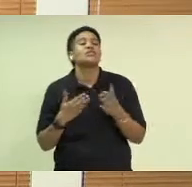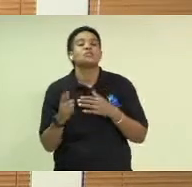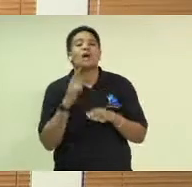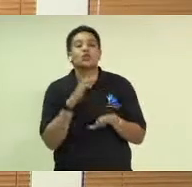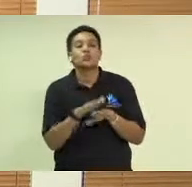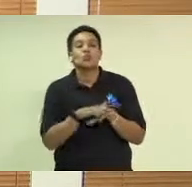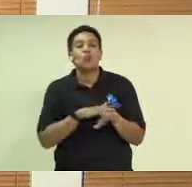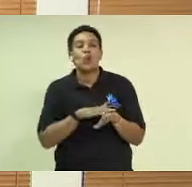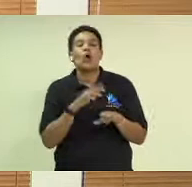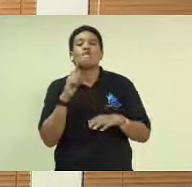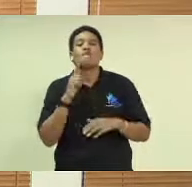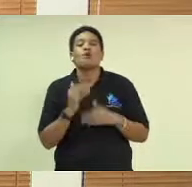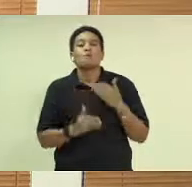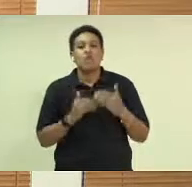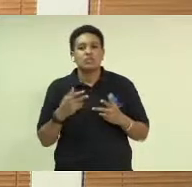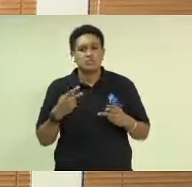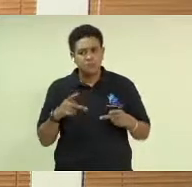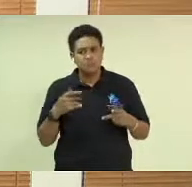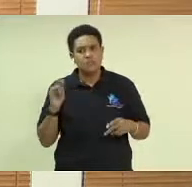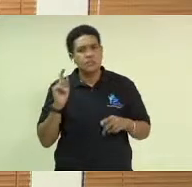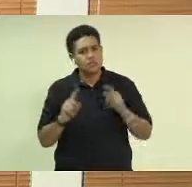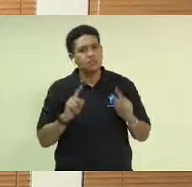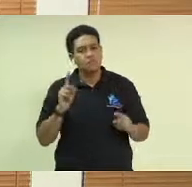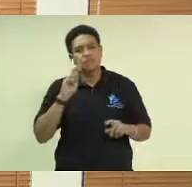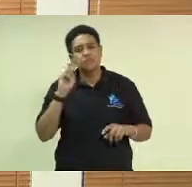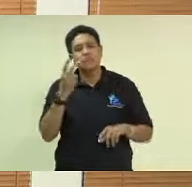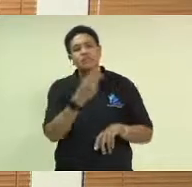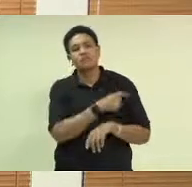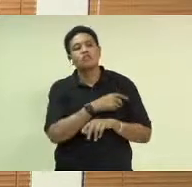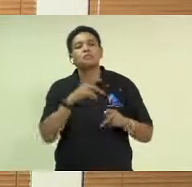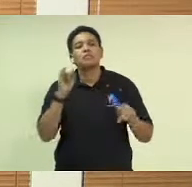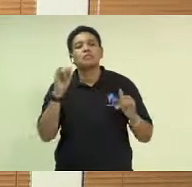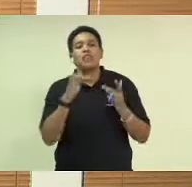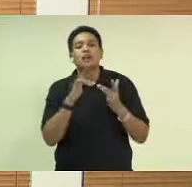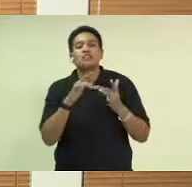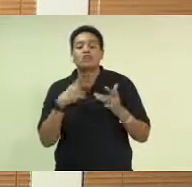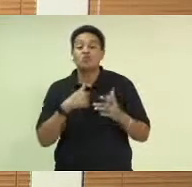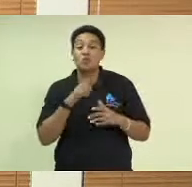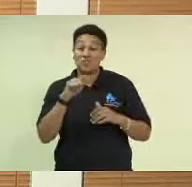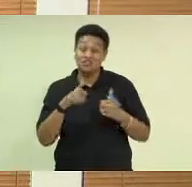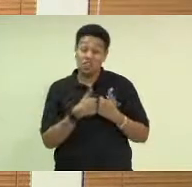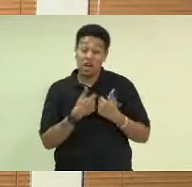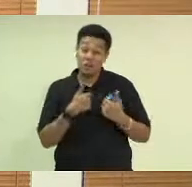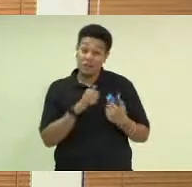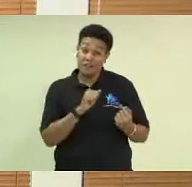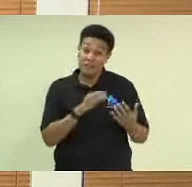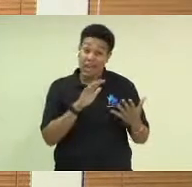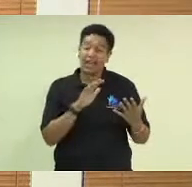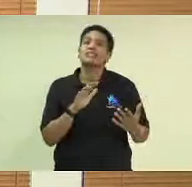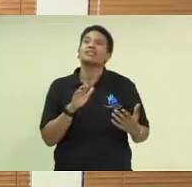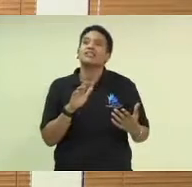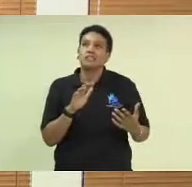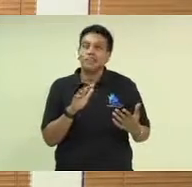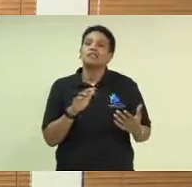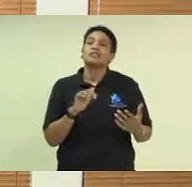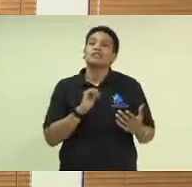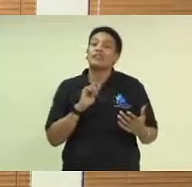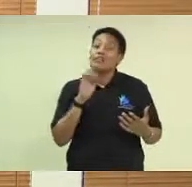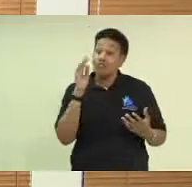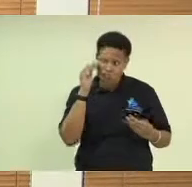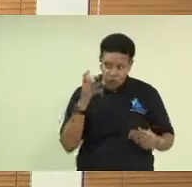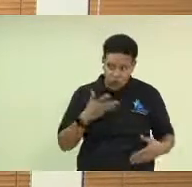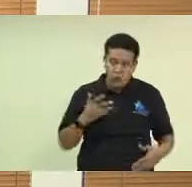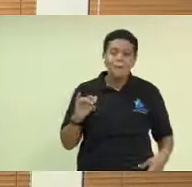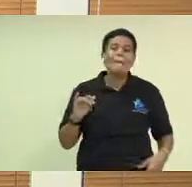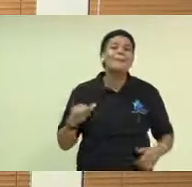slowing down of the process. So persons can still contact us. One of the challenges that we face, I am being